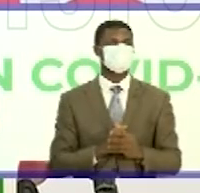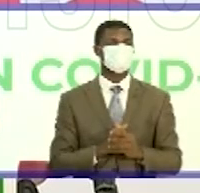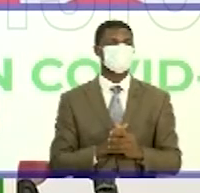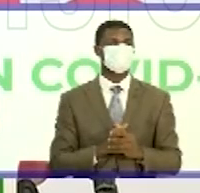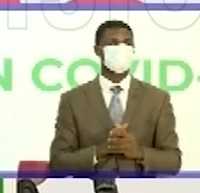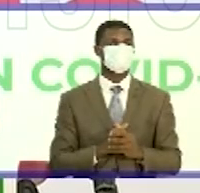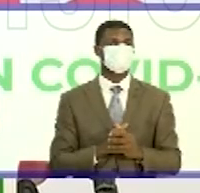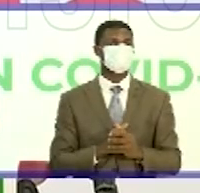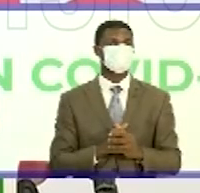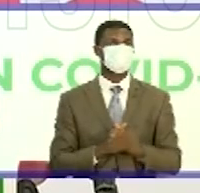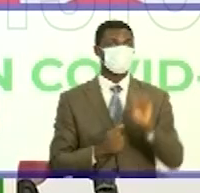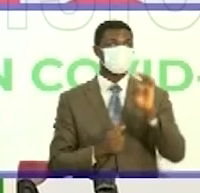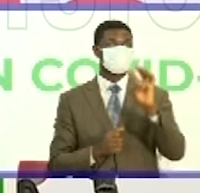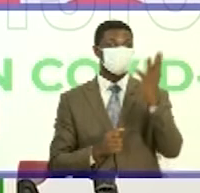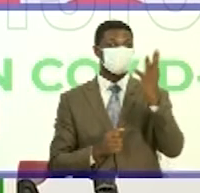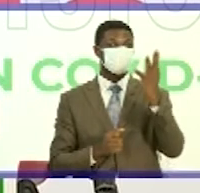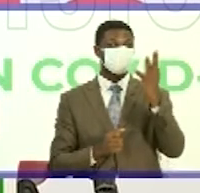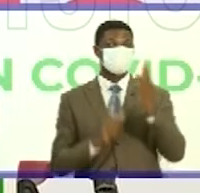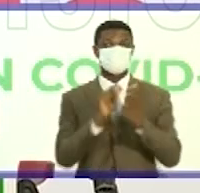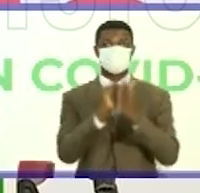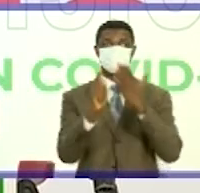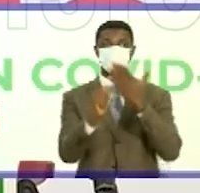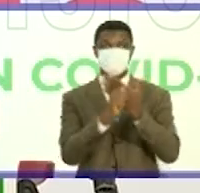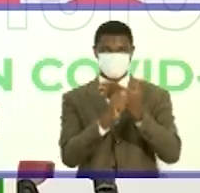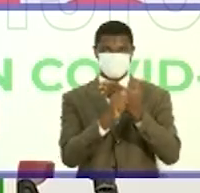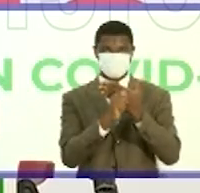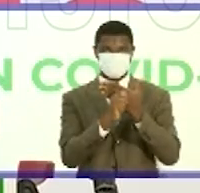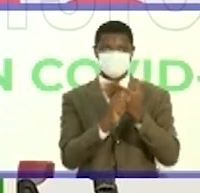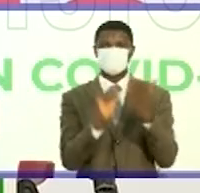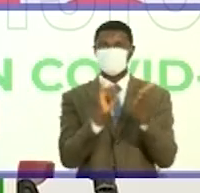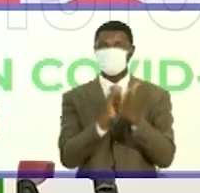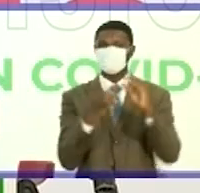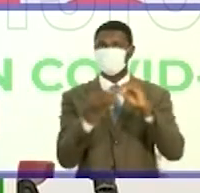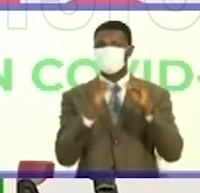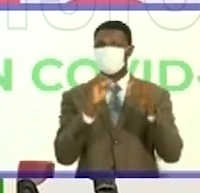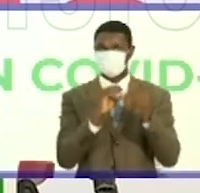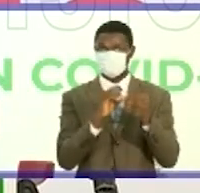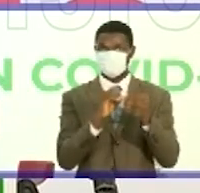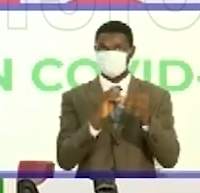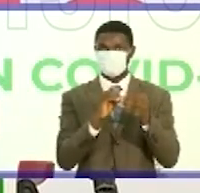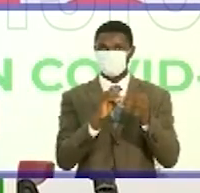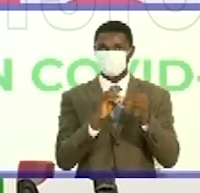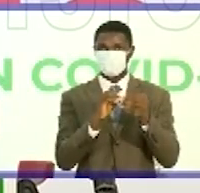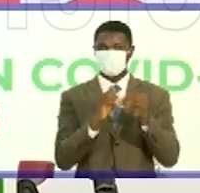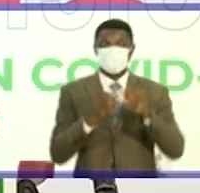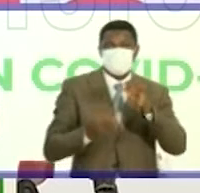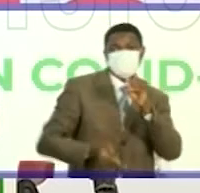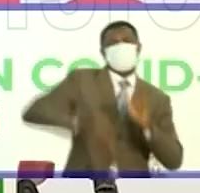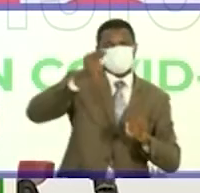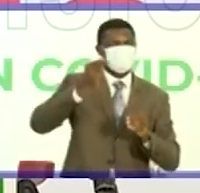As of 4th of August, that figure jumped